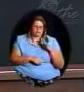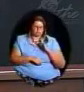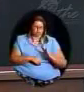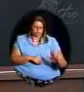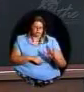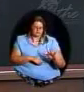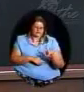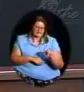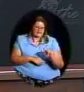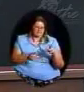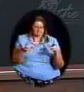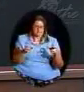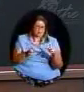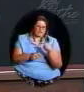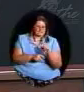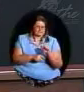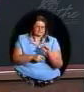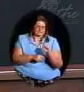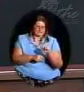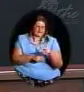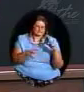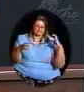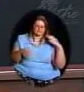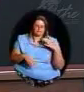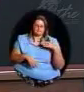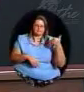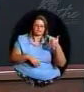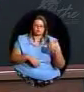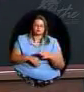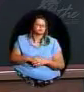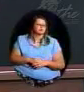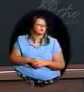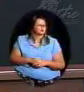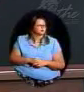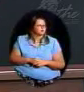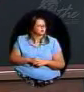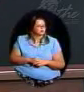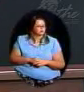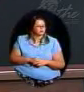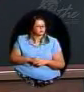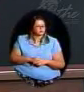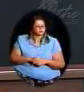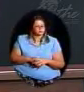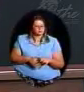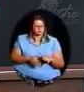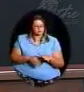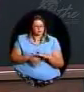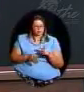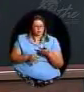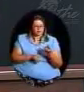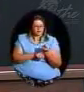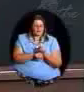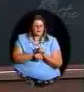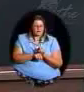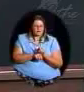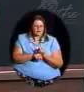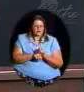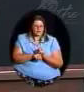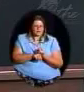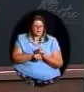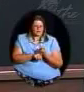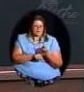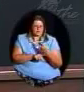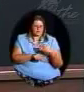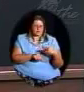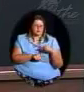taskmaster leader. She's the one that's helping us align across divisions. So the next month you're going to have another